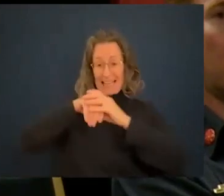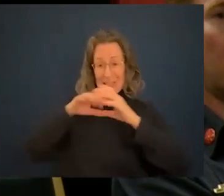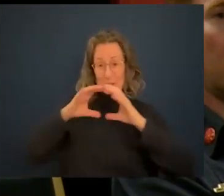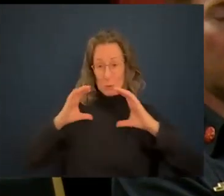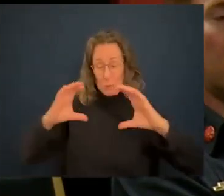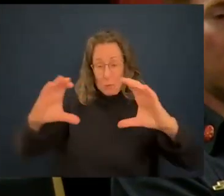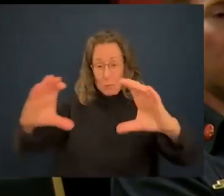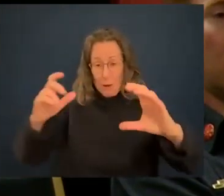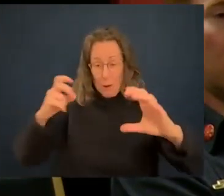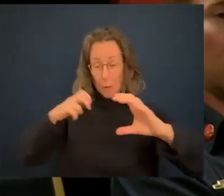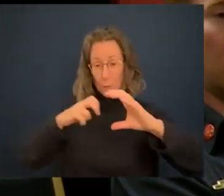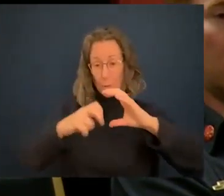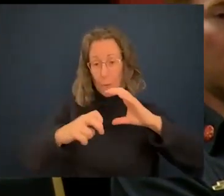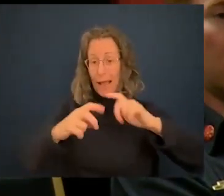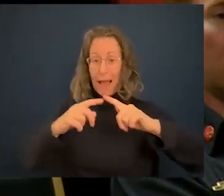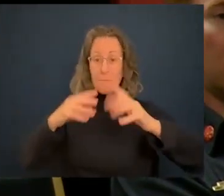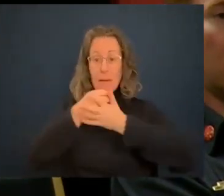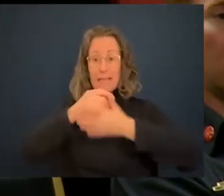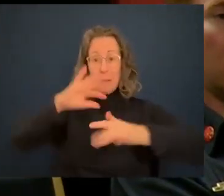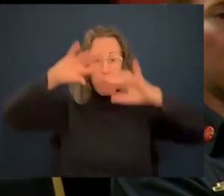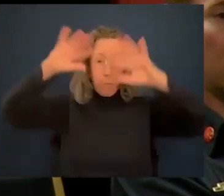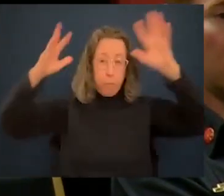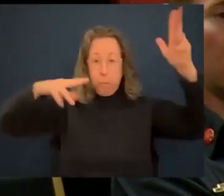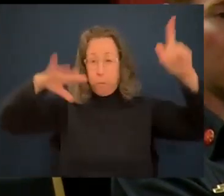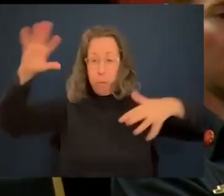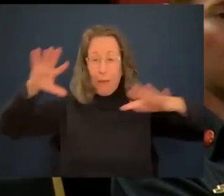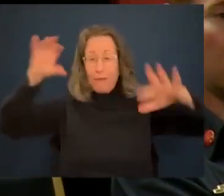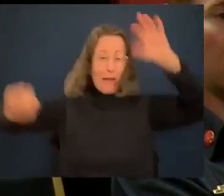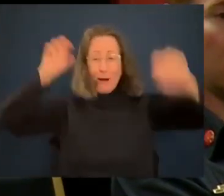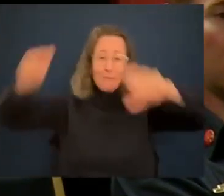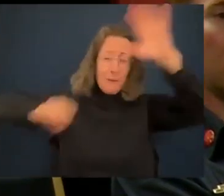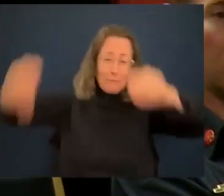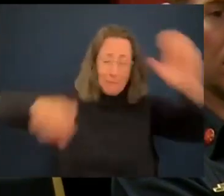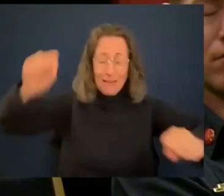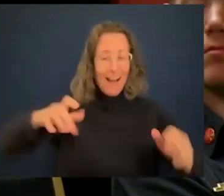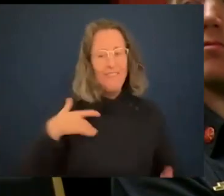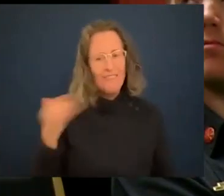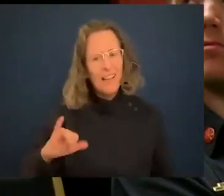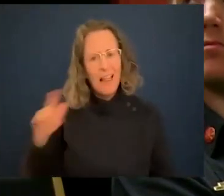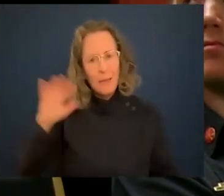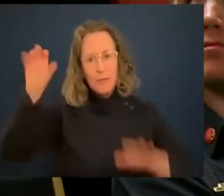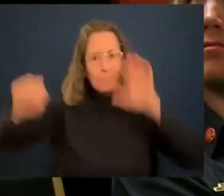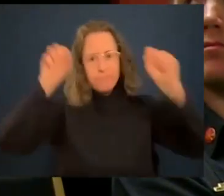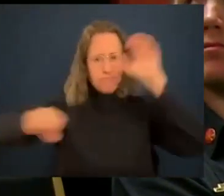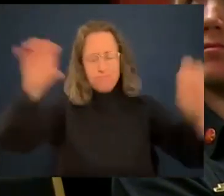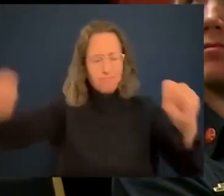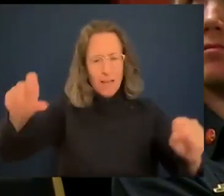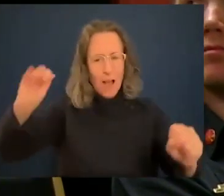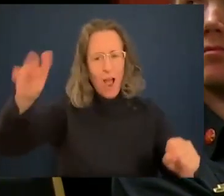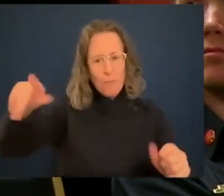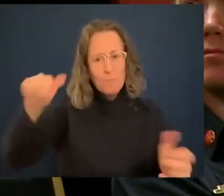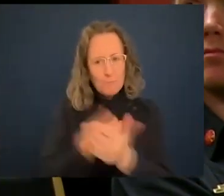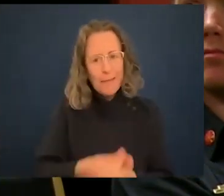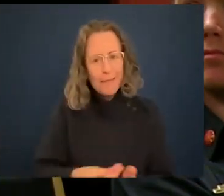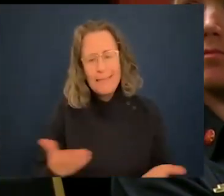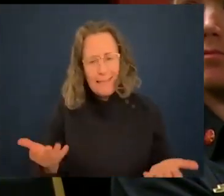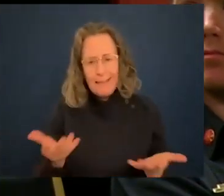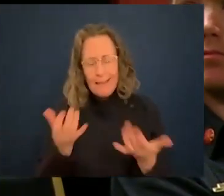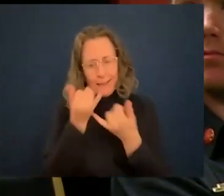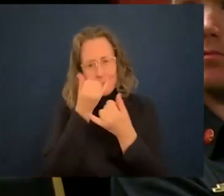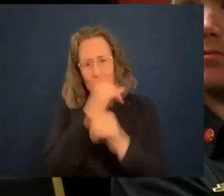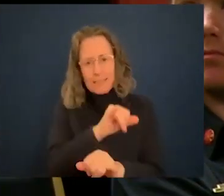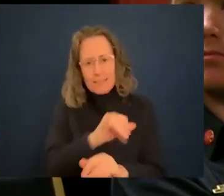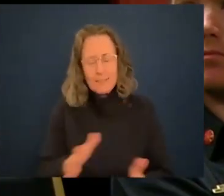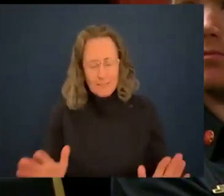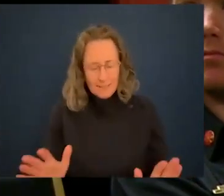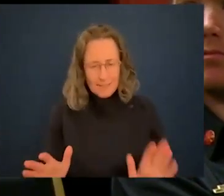is um so what we've heard uh thrown around is breaking this up into two separate motions right yes um the